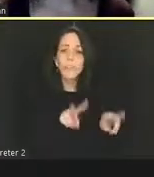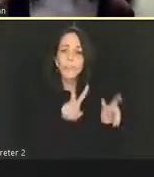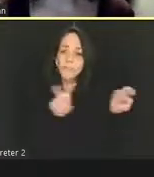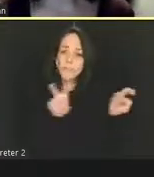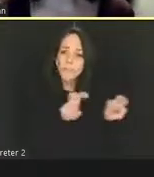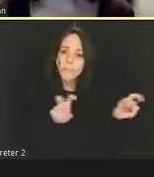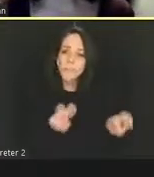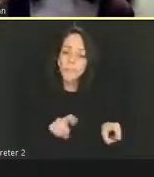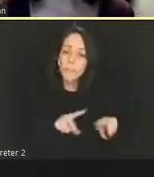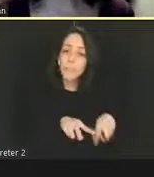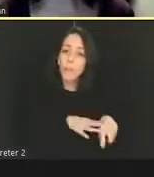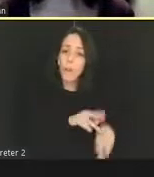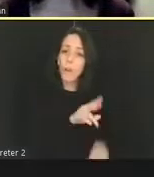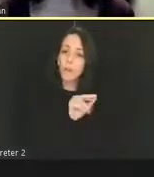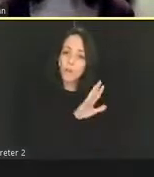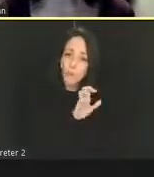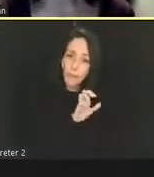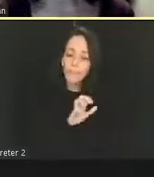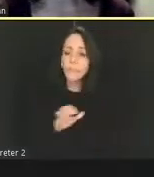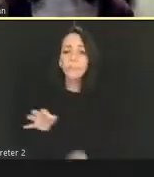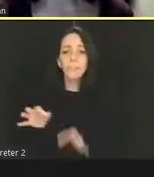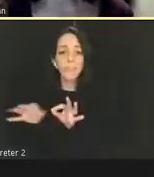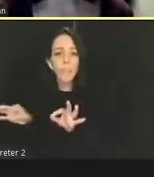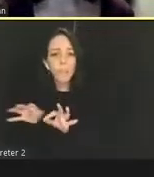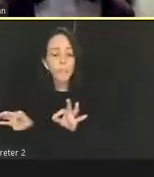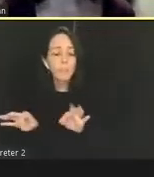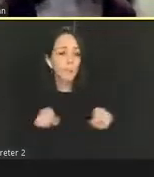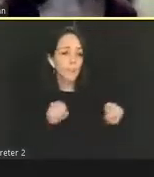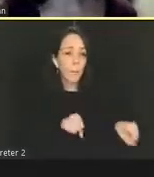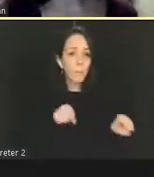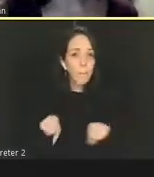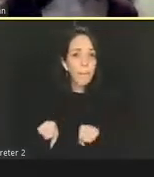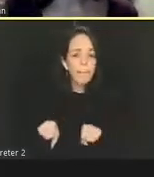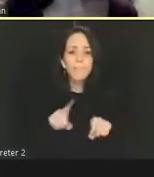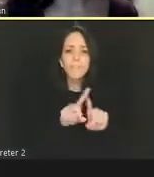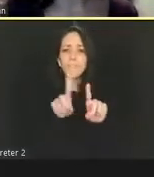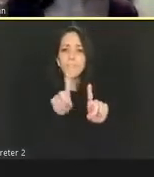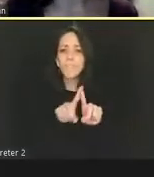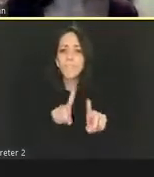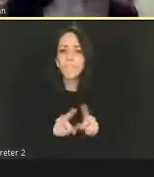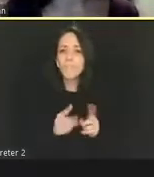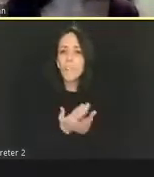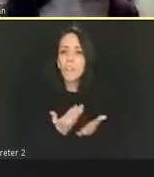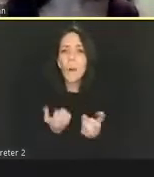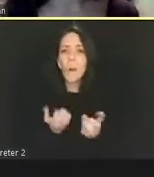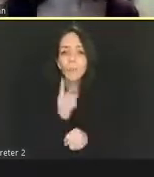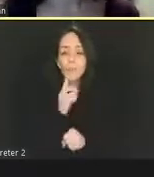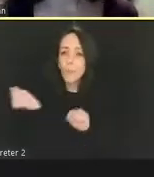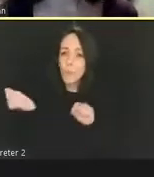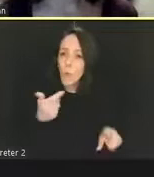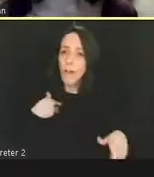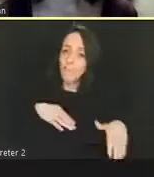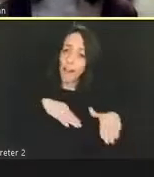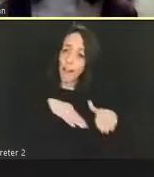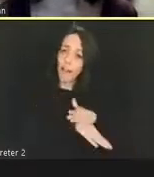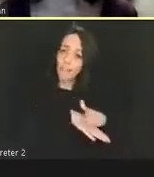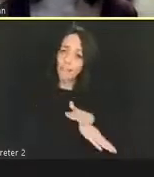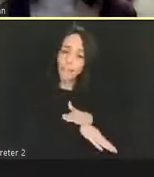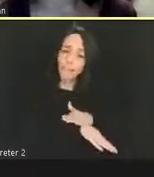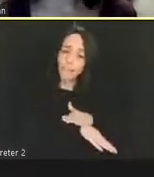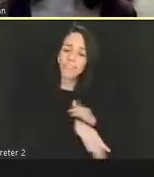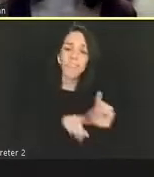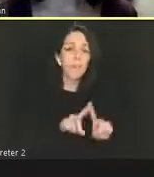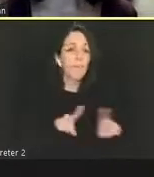ability status to make sure that not only does everybody have access to our services, but so that we